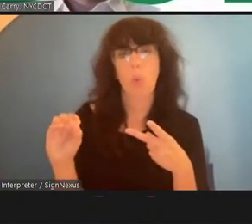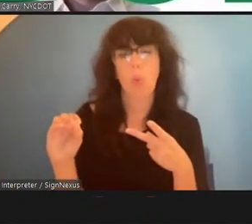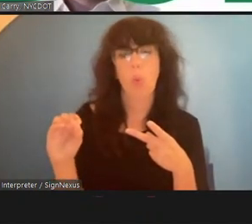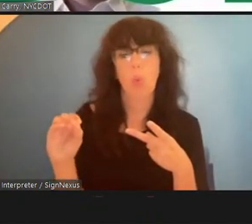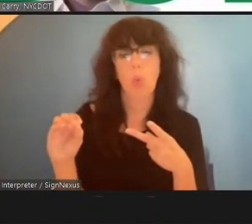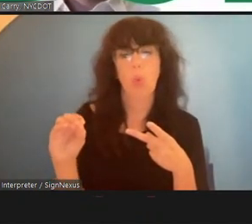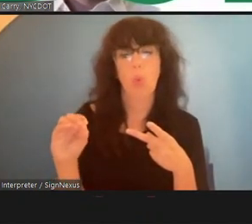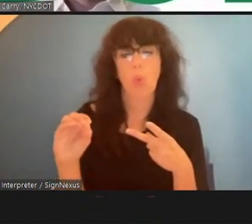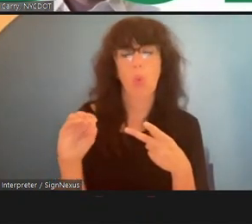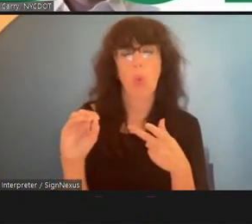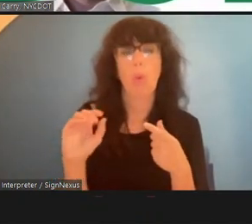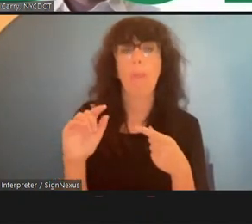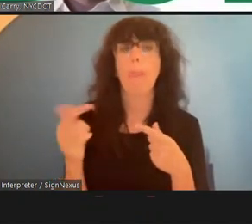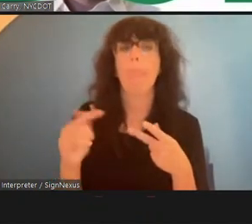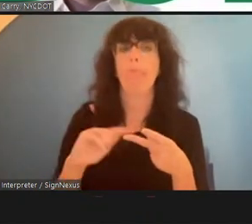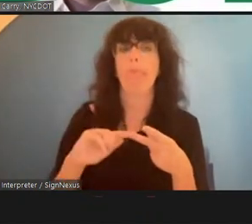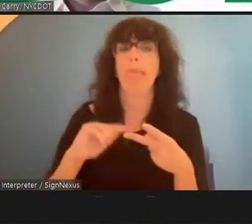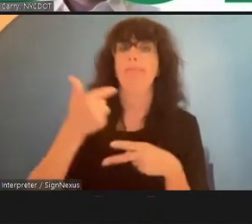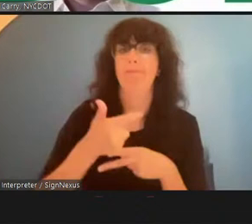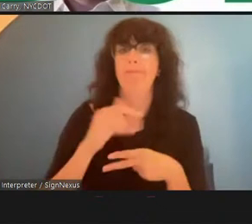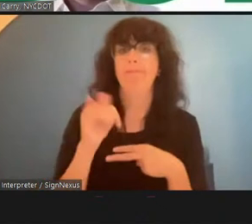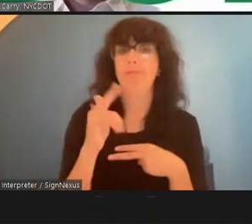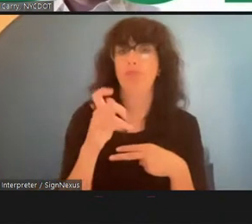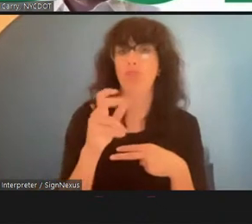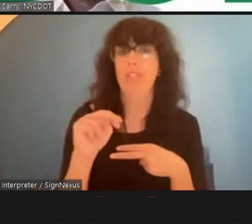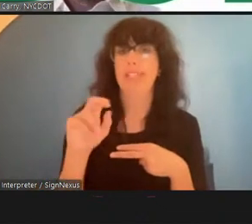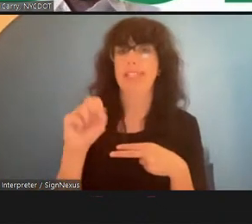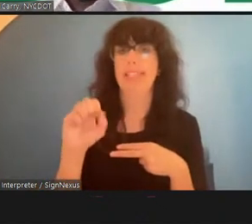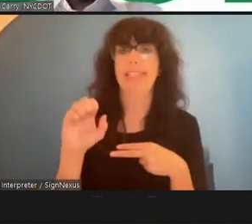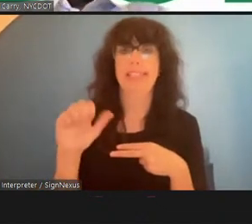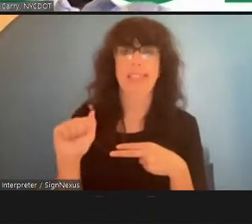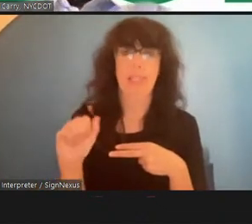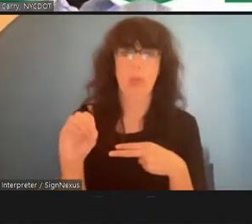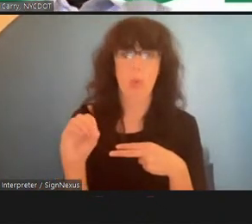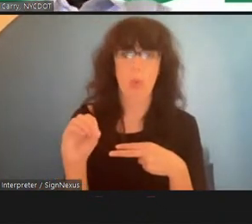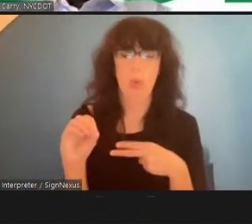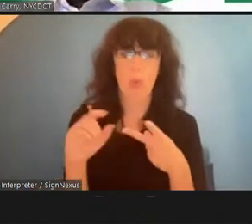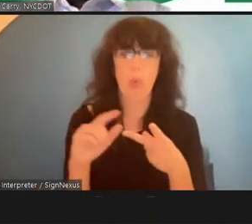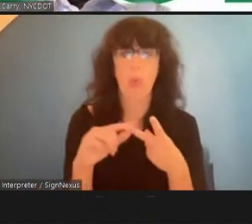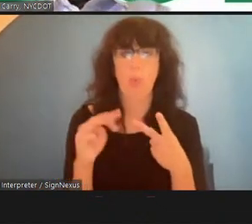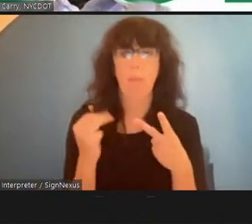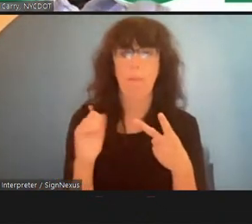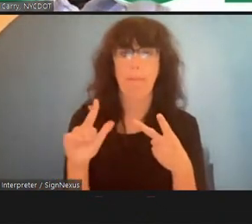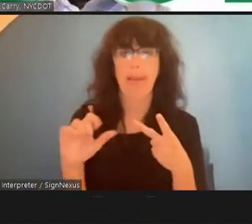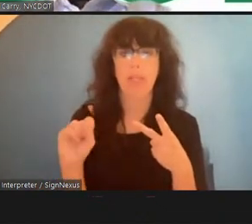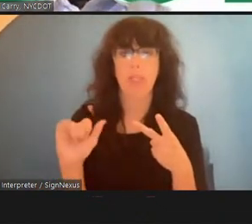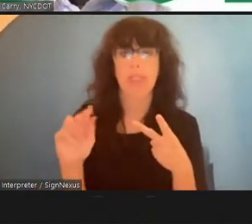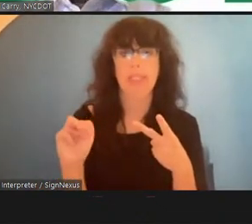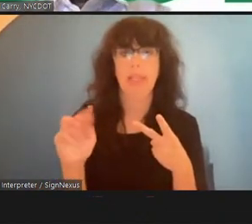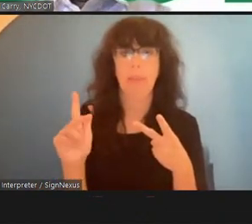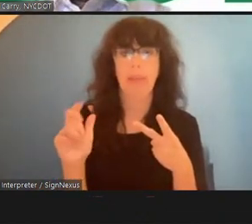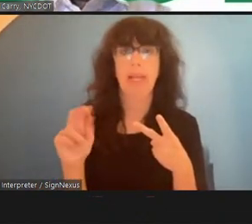our next speaker is jason ceo followed by michael simon